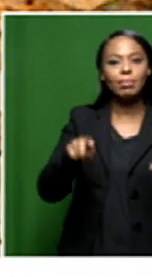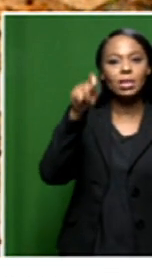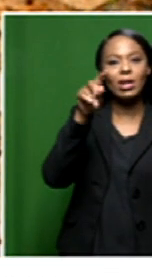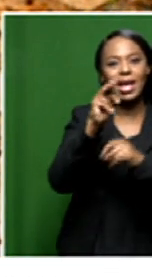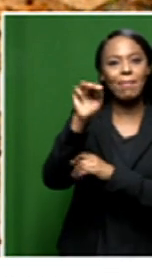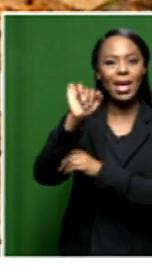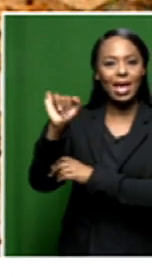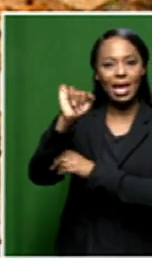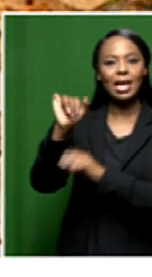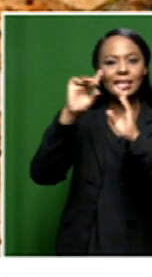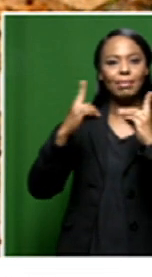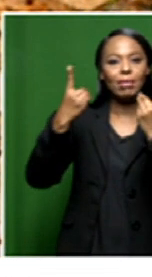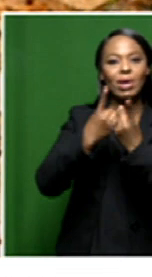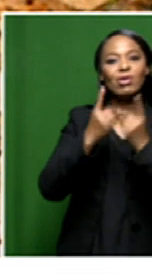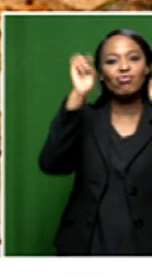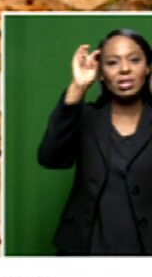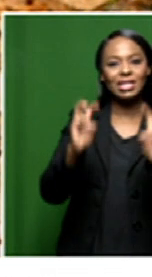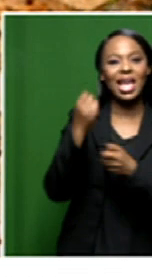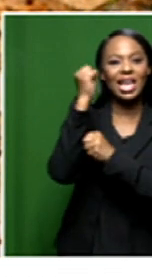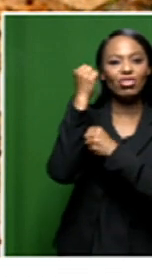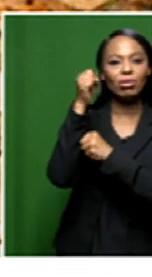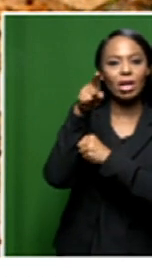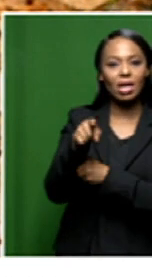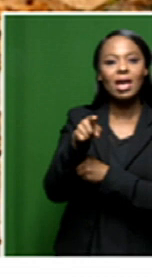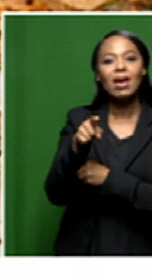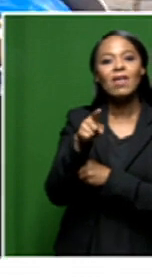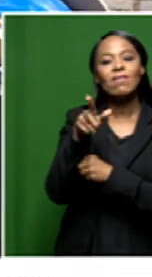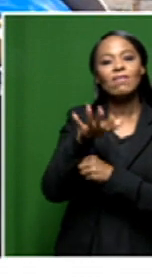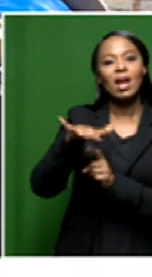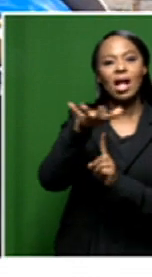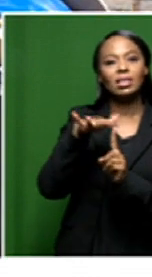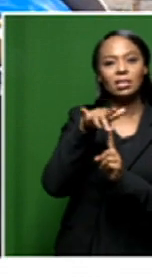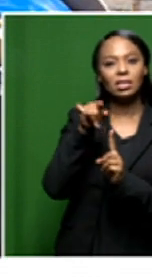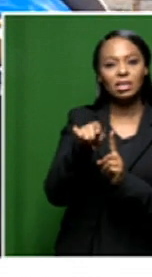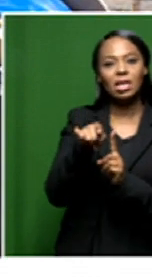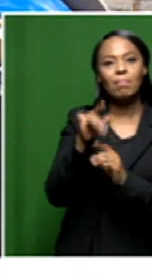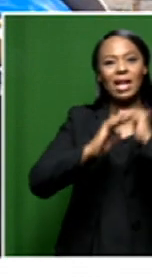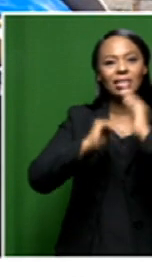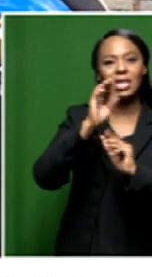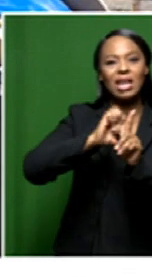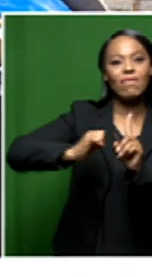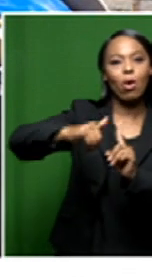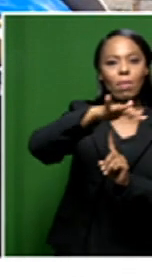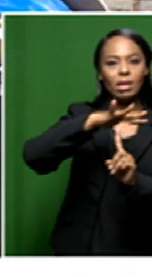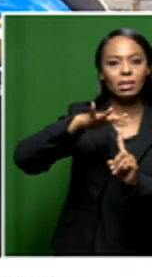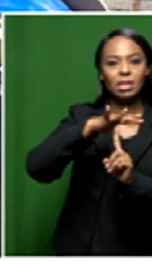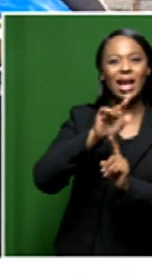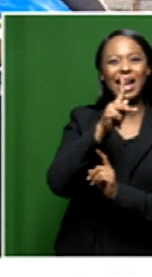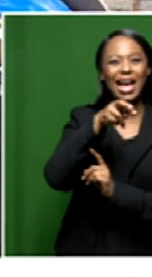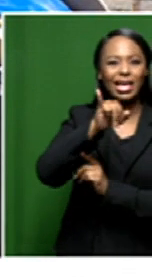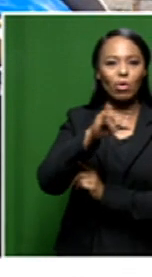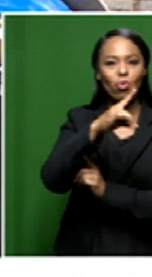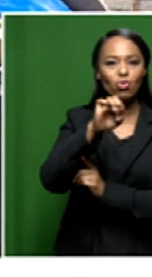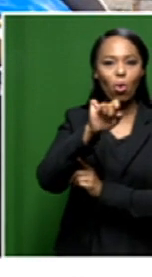of Electrical Engineering in the Faculty of Engineering and the Built Environment, Kai Goodall. Goodall's pedal and spin